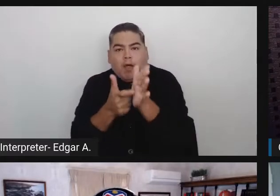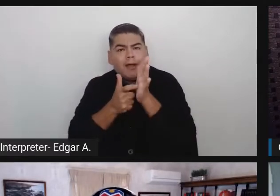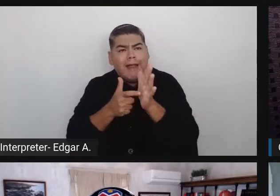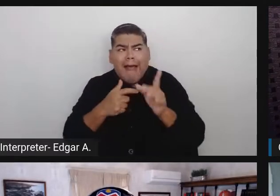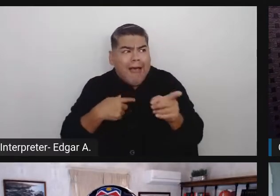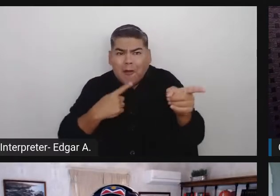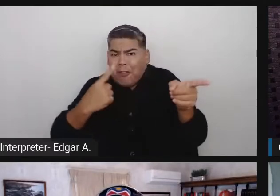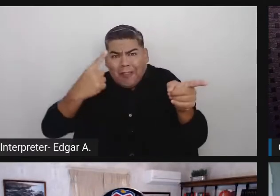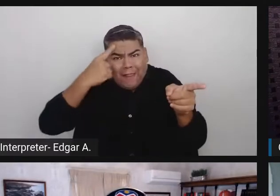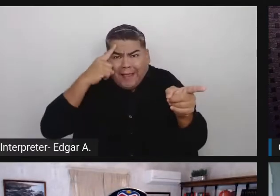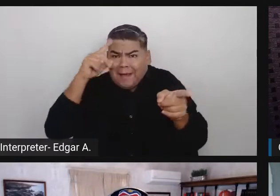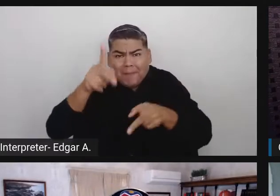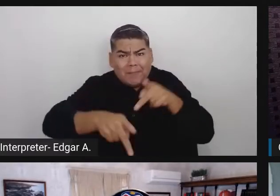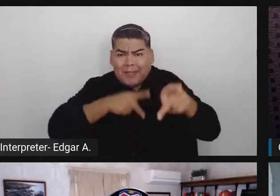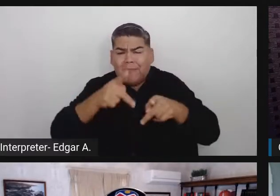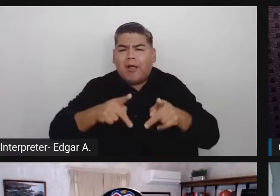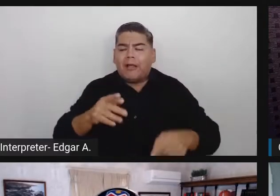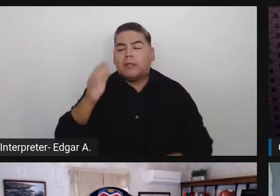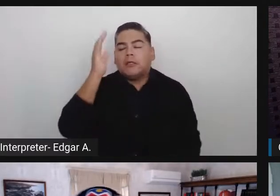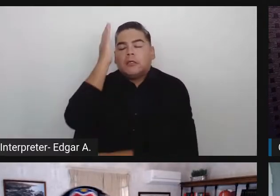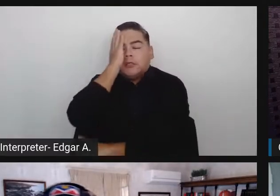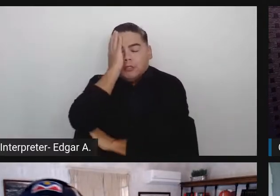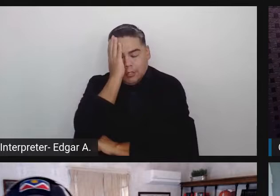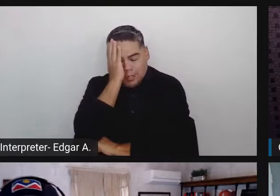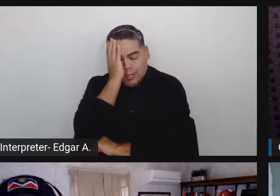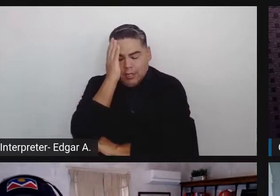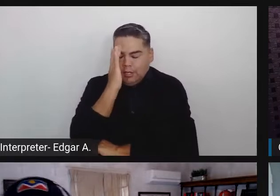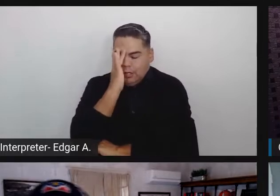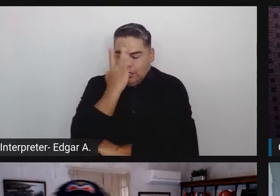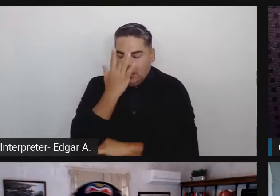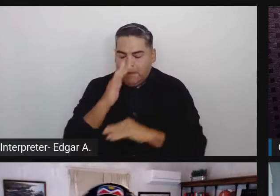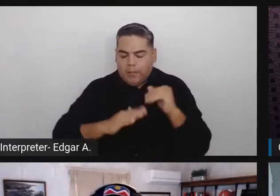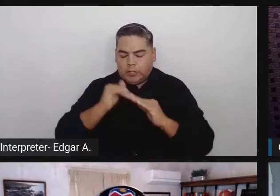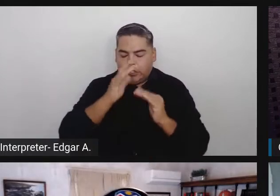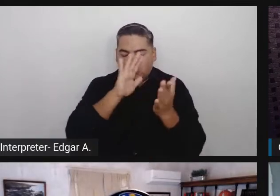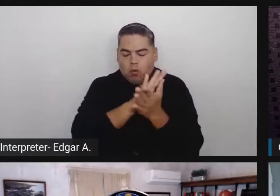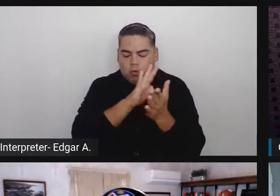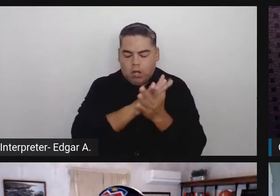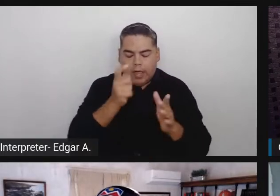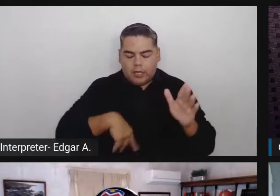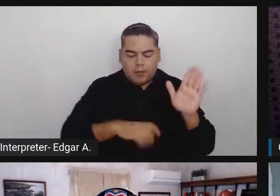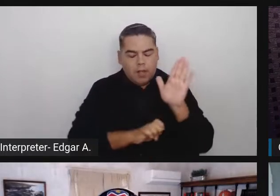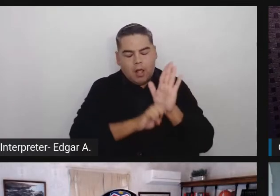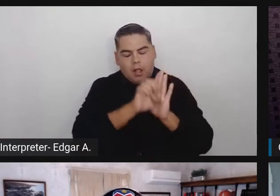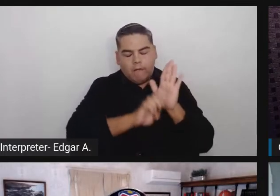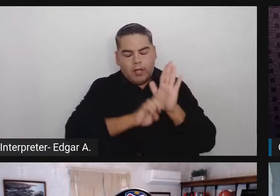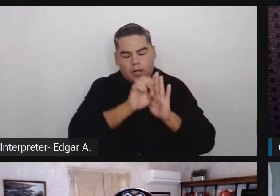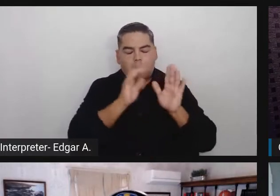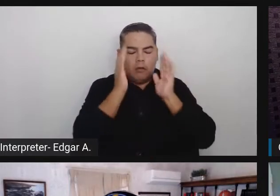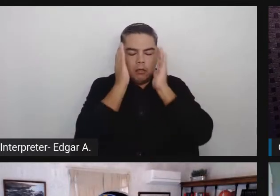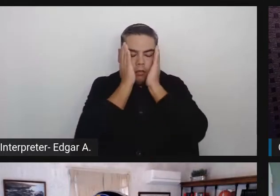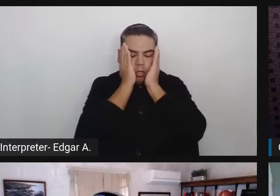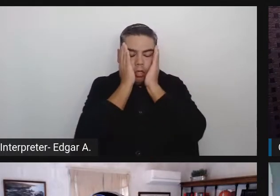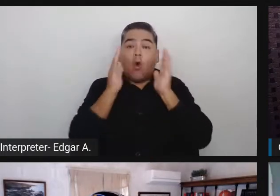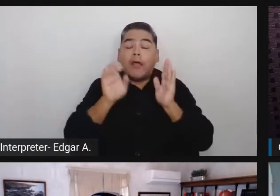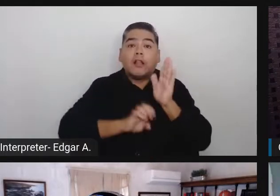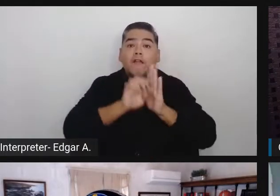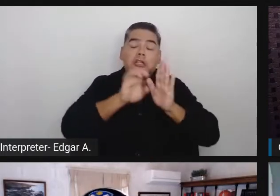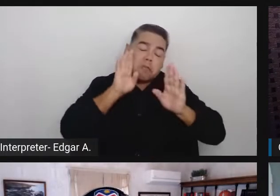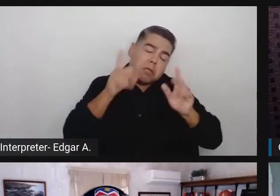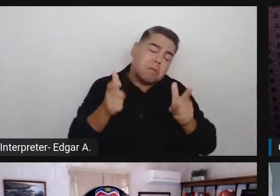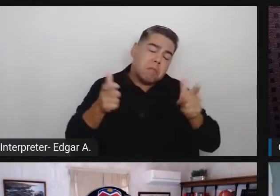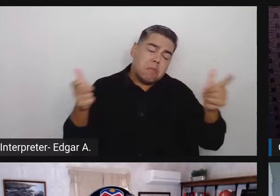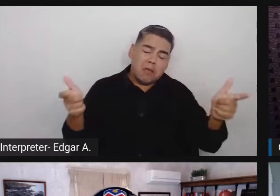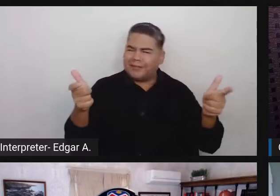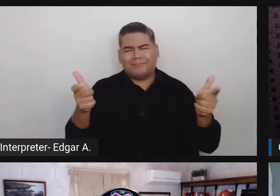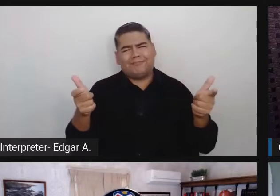school and I have to put an elevator in, or I'm building this, Right. right? Like, oh, this elevator has to be wide enough for certain purposes. There